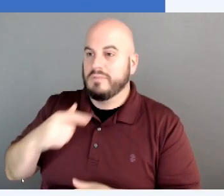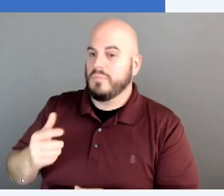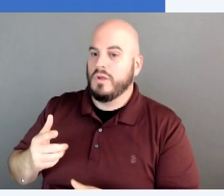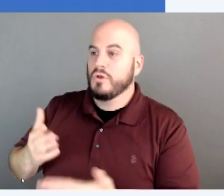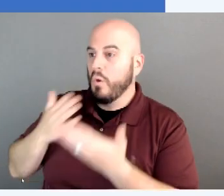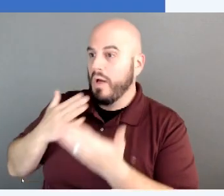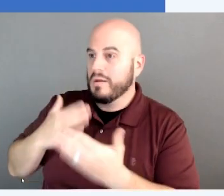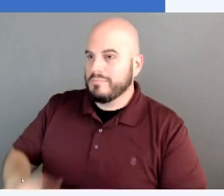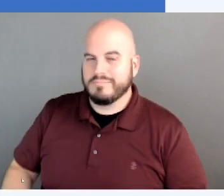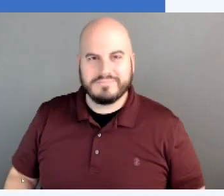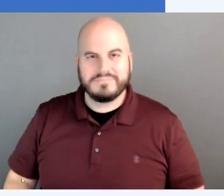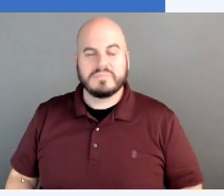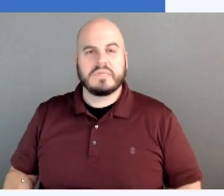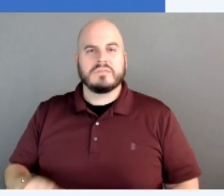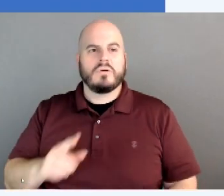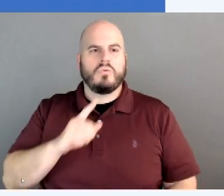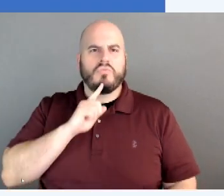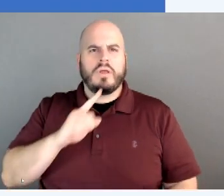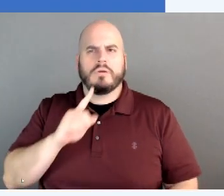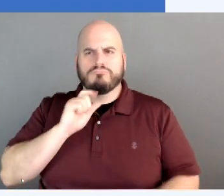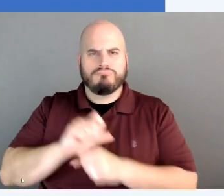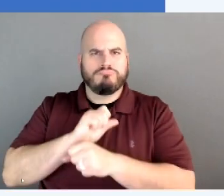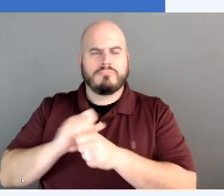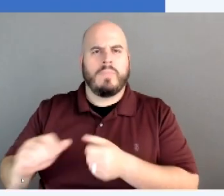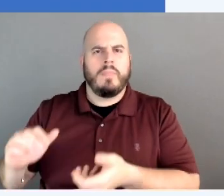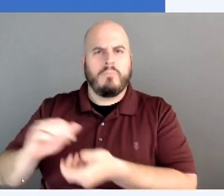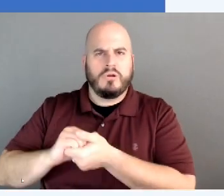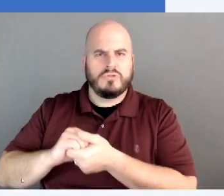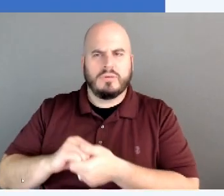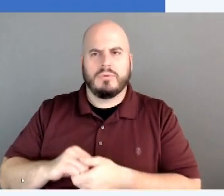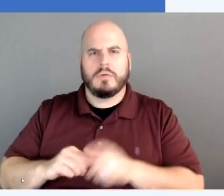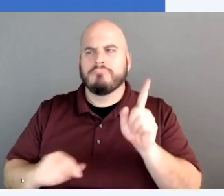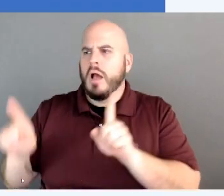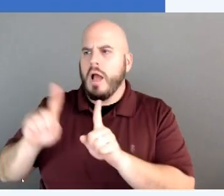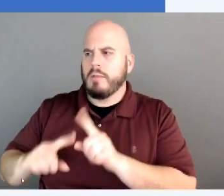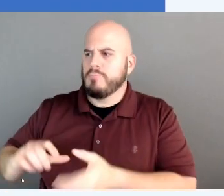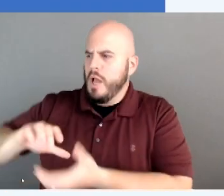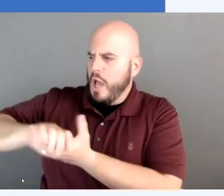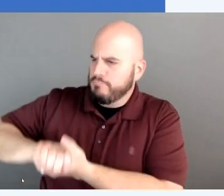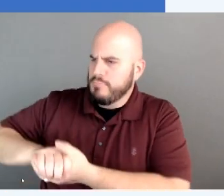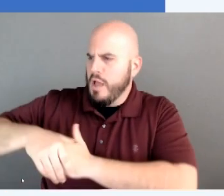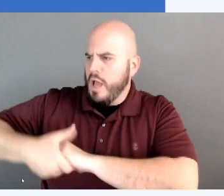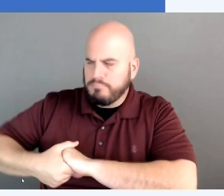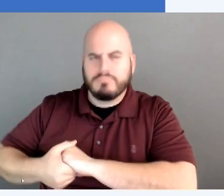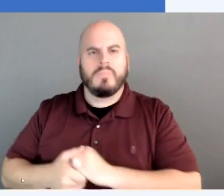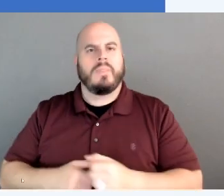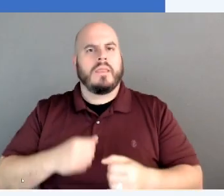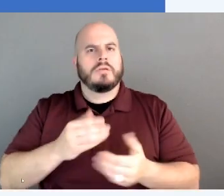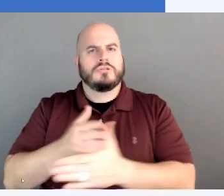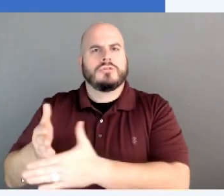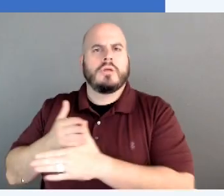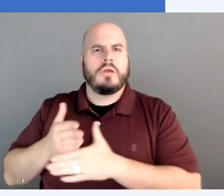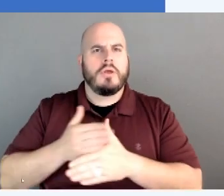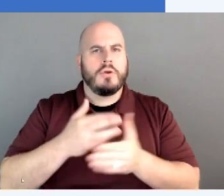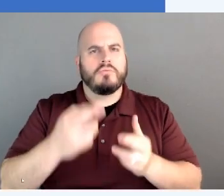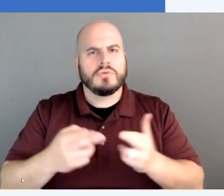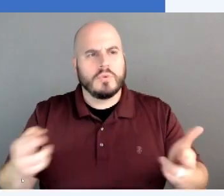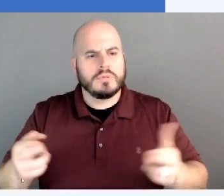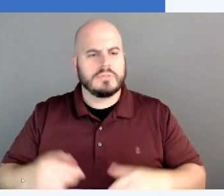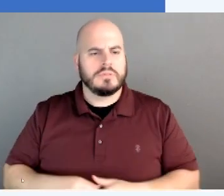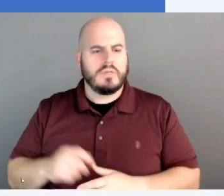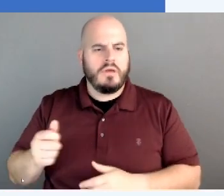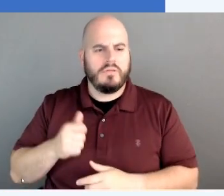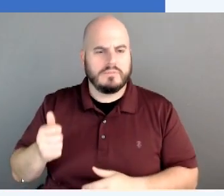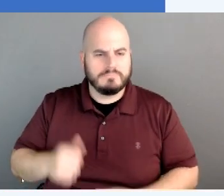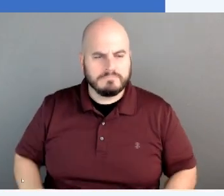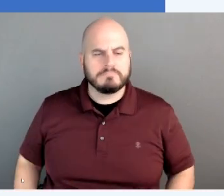is a really true partnership where we're linking arms, coming together, sharing resources. And this may sound cheesy, but I believe in it,